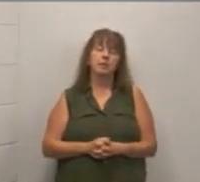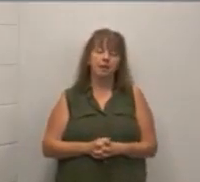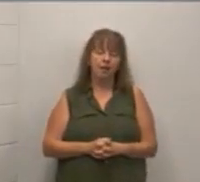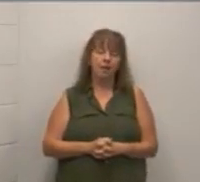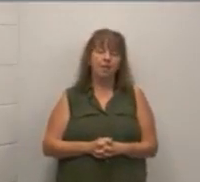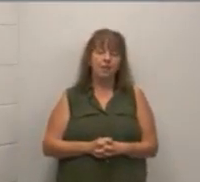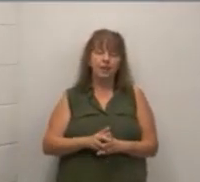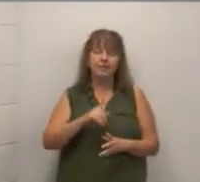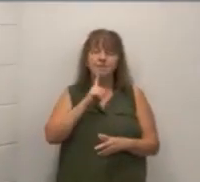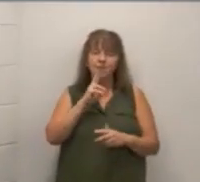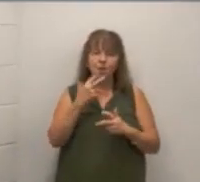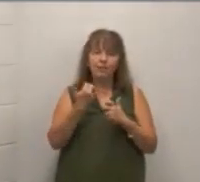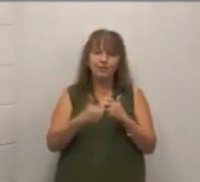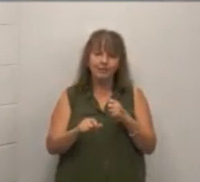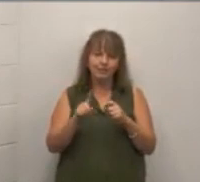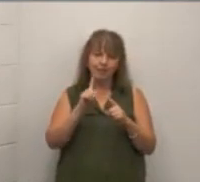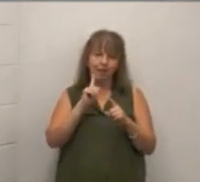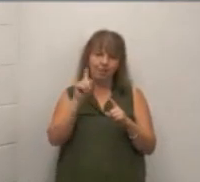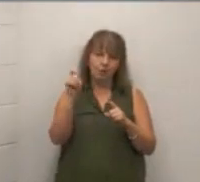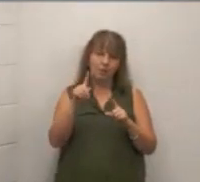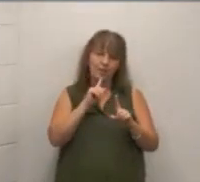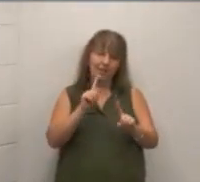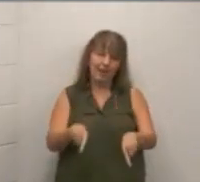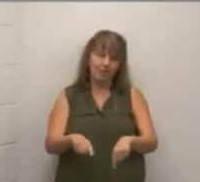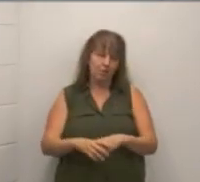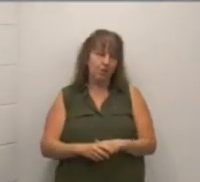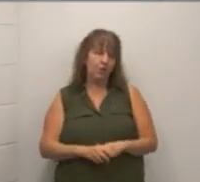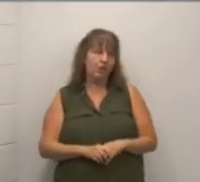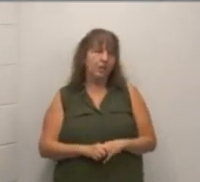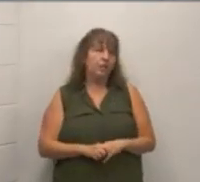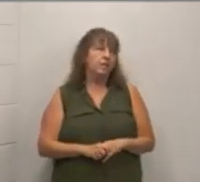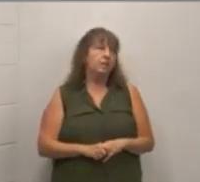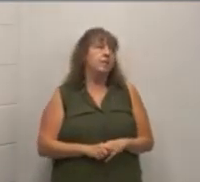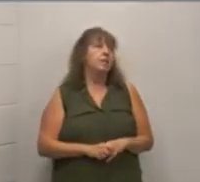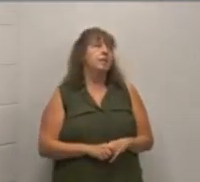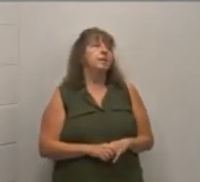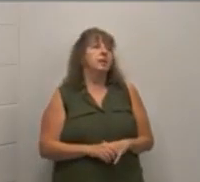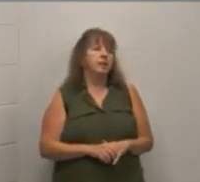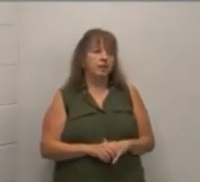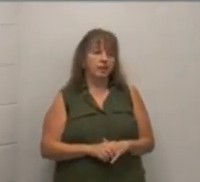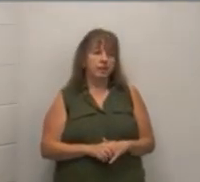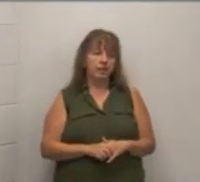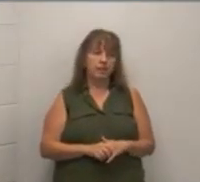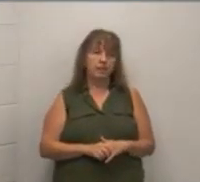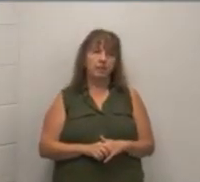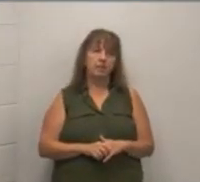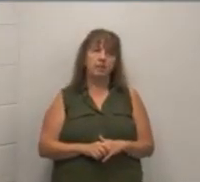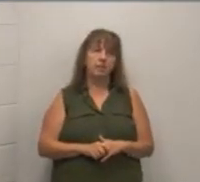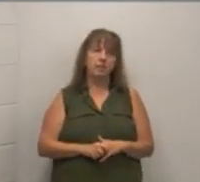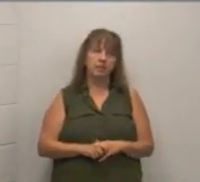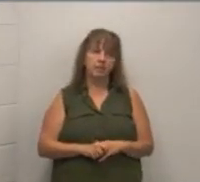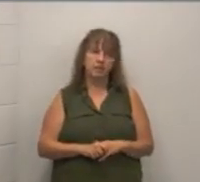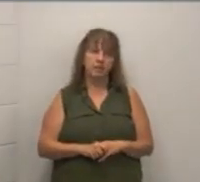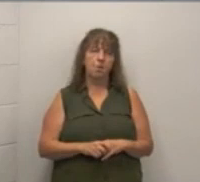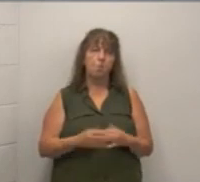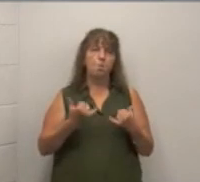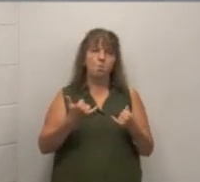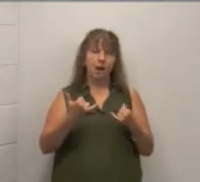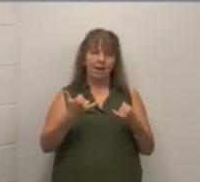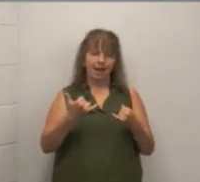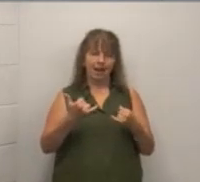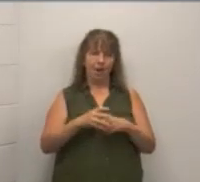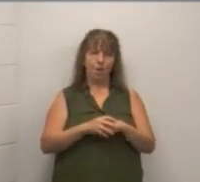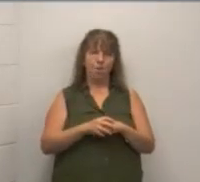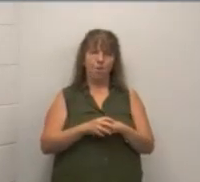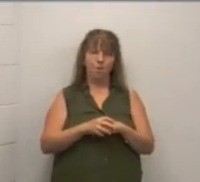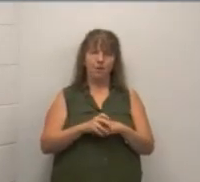That's a really tough question. As of right now, we do not see a way for a student that's